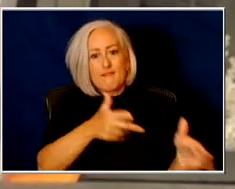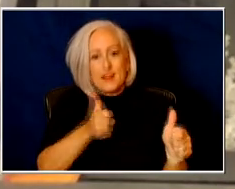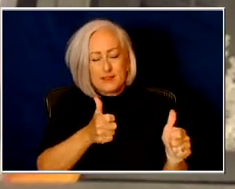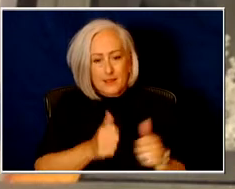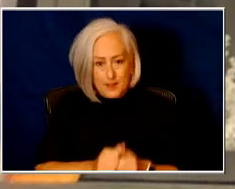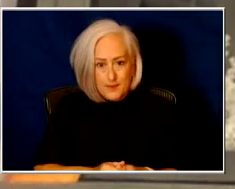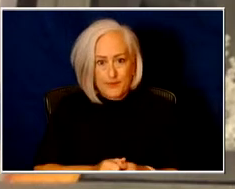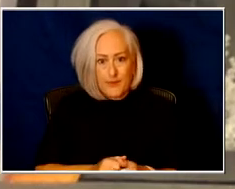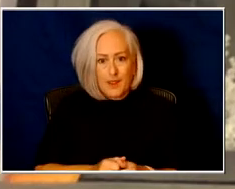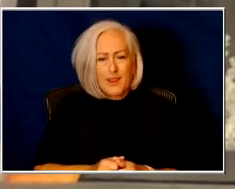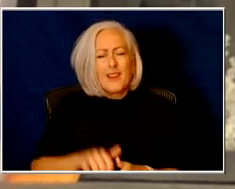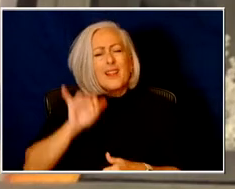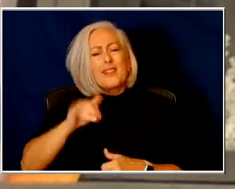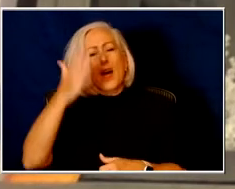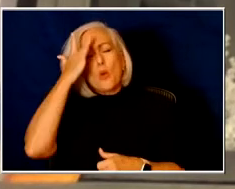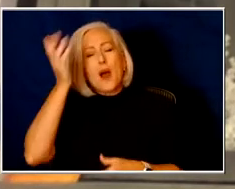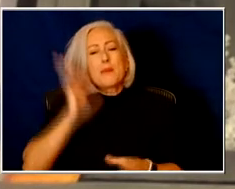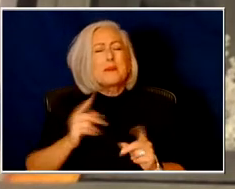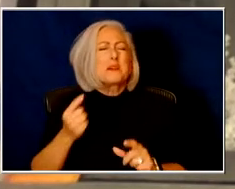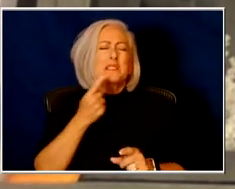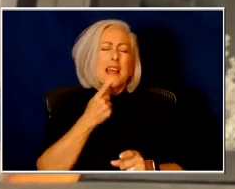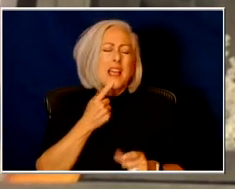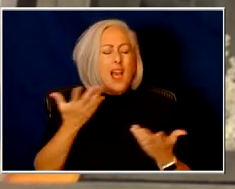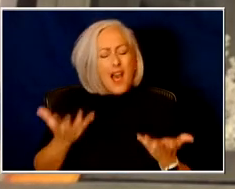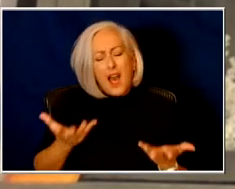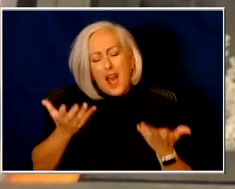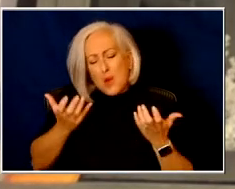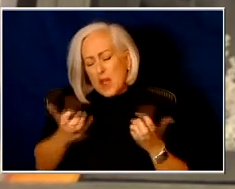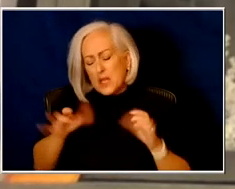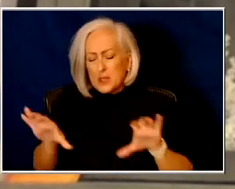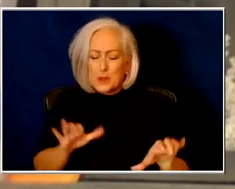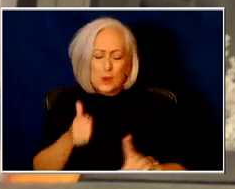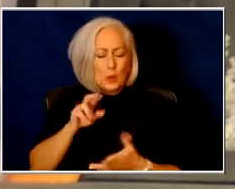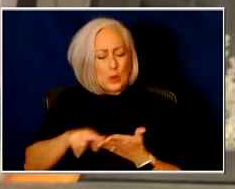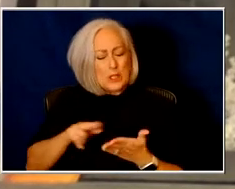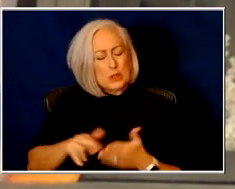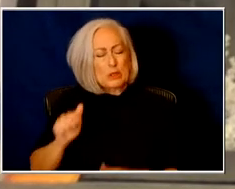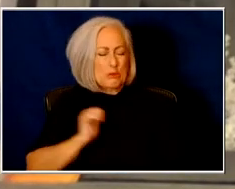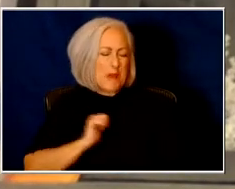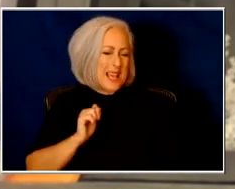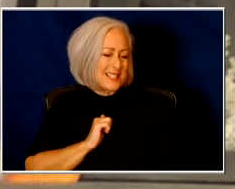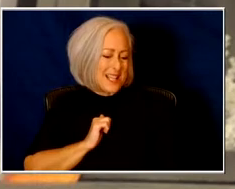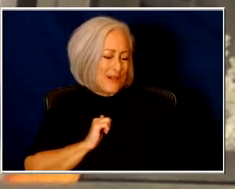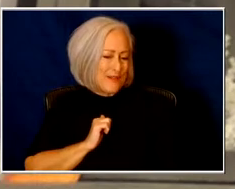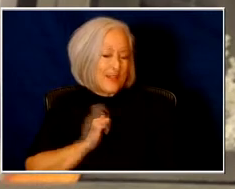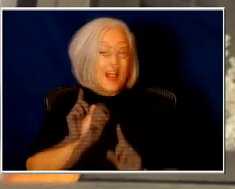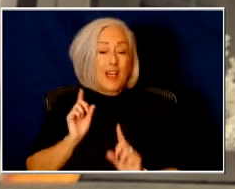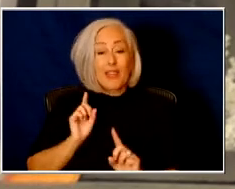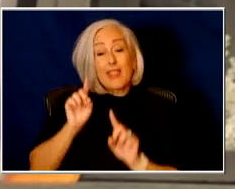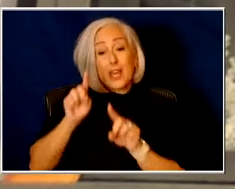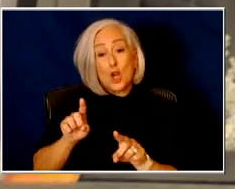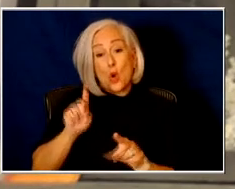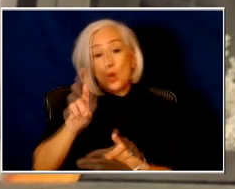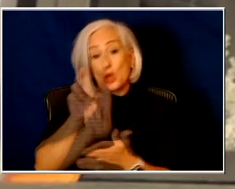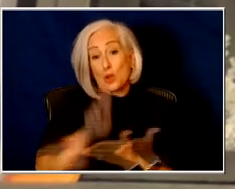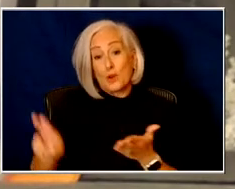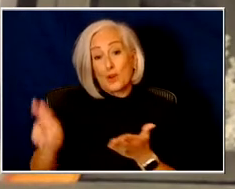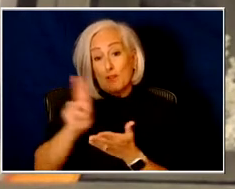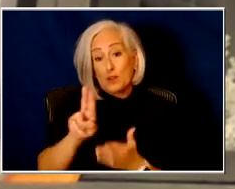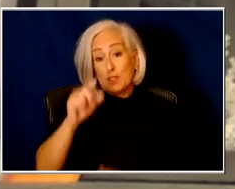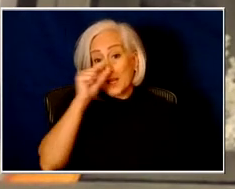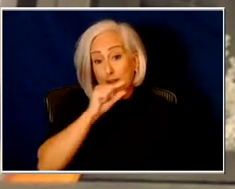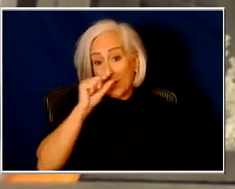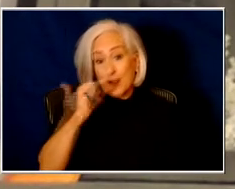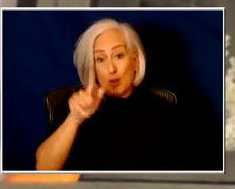to do my own research they go to university of Google and spend an hour or two and and they think they understand the